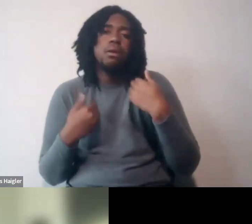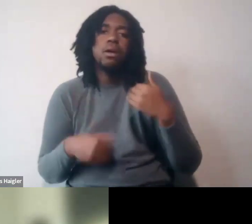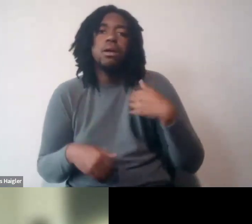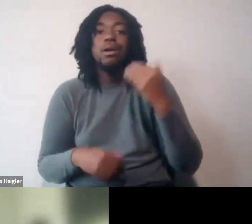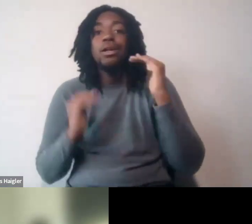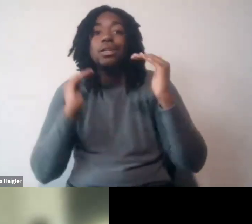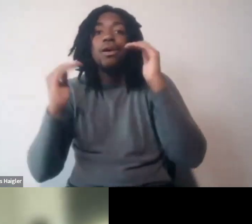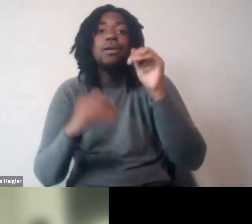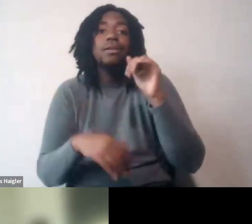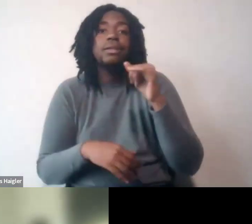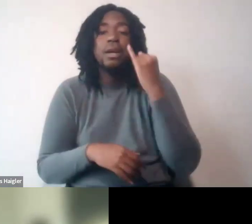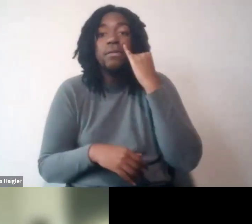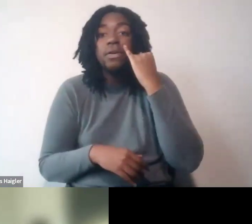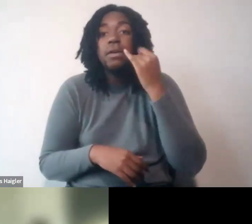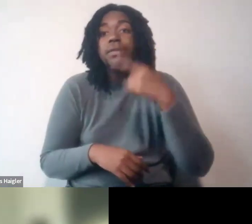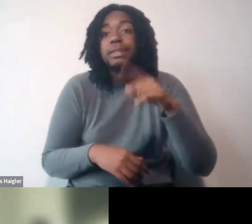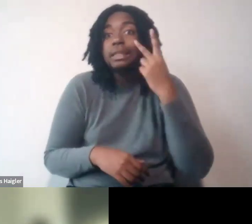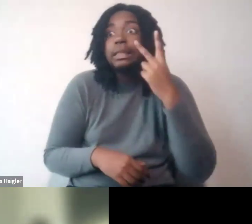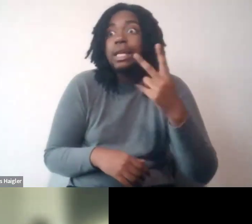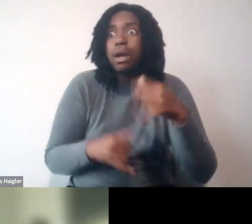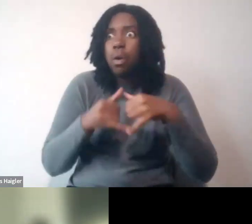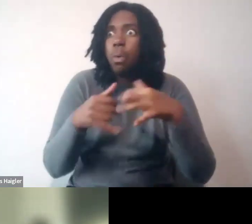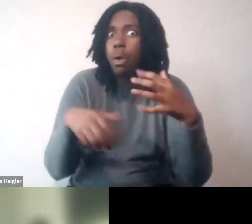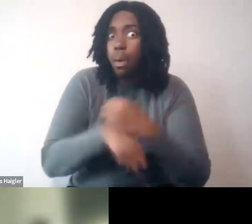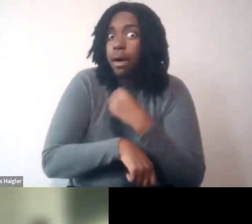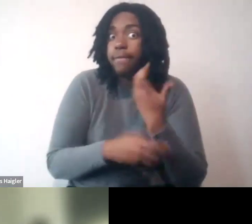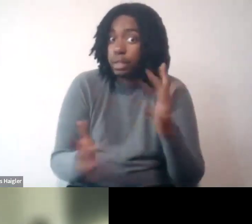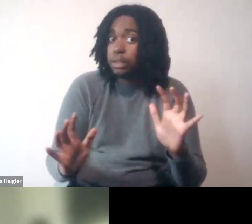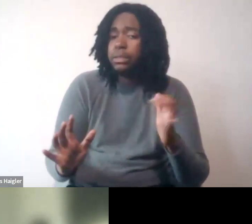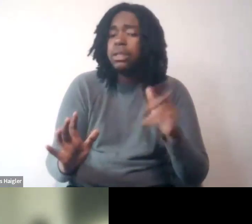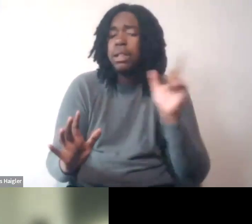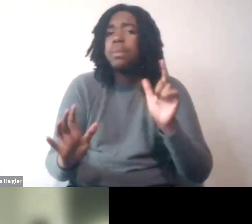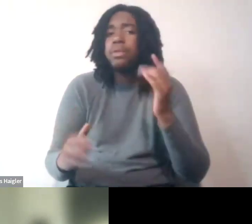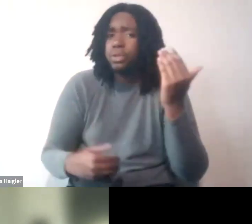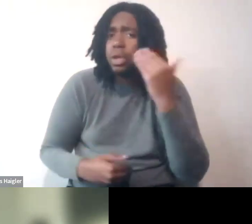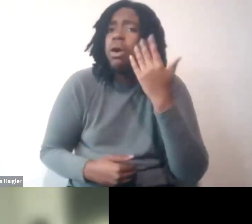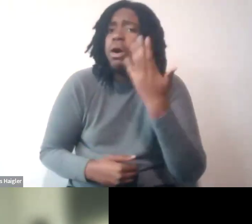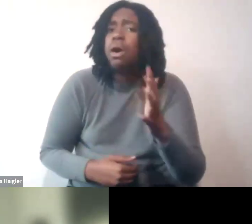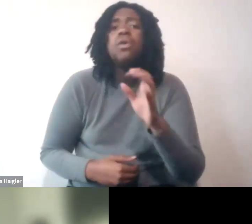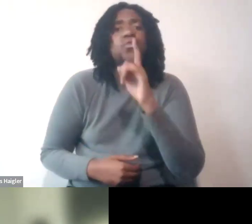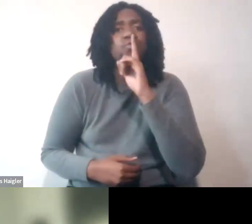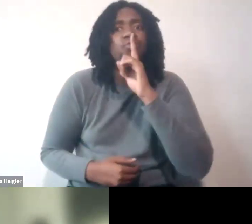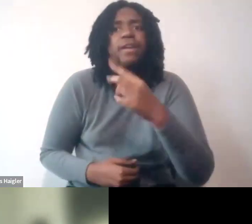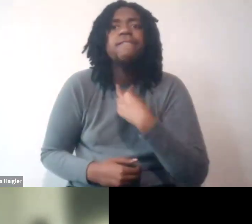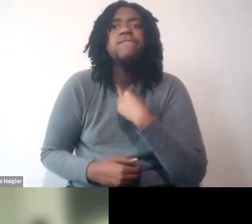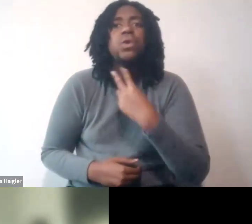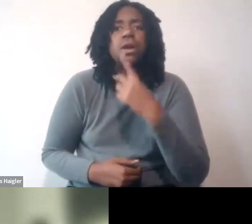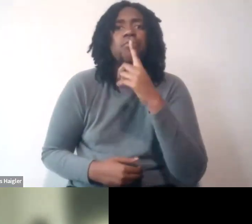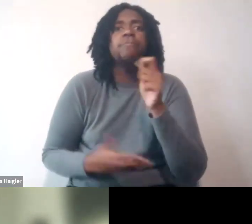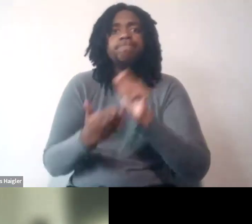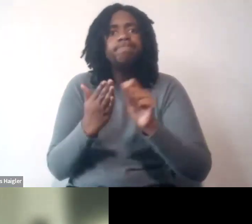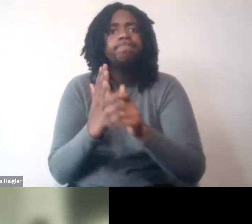book had won the New Visions Award, that they would know that they are dealing with something with real voice and real literary